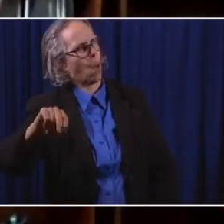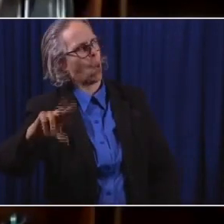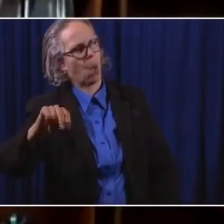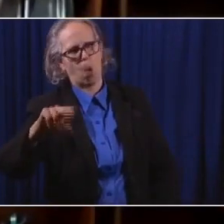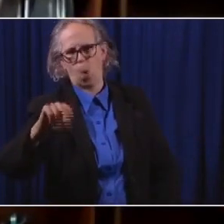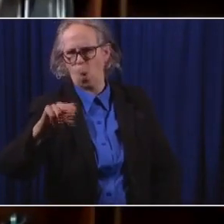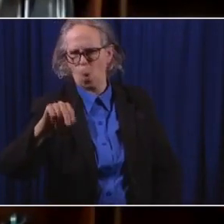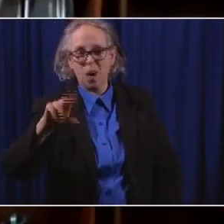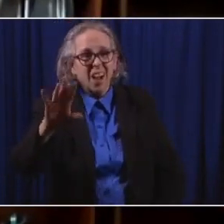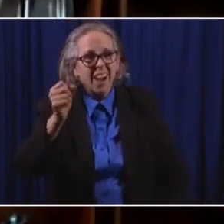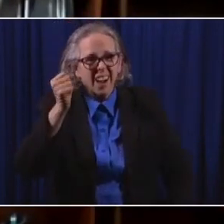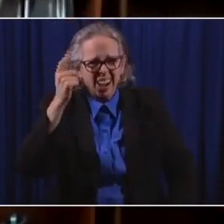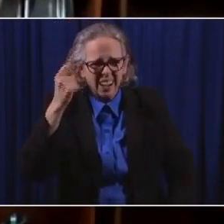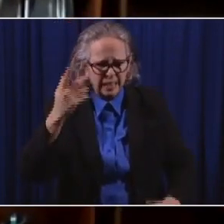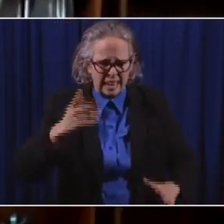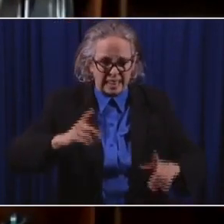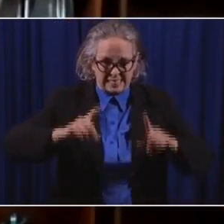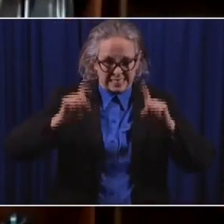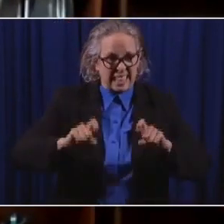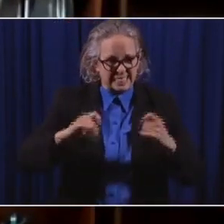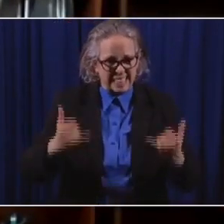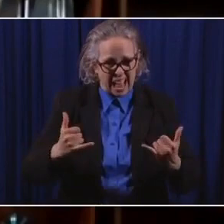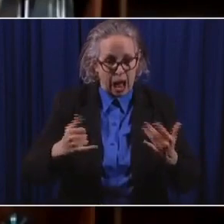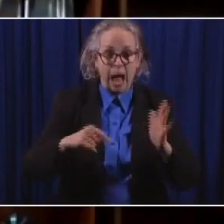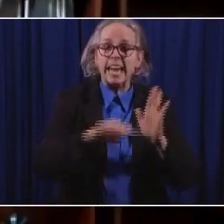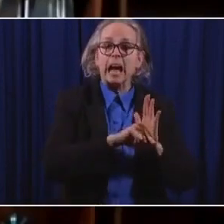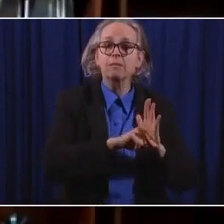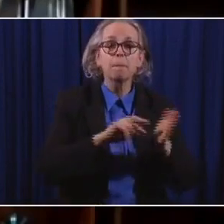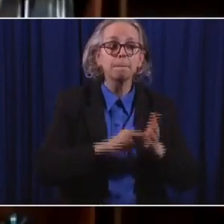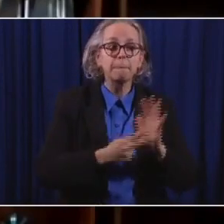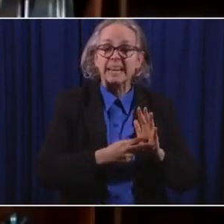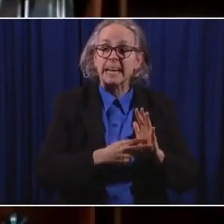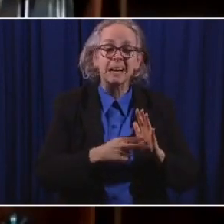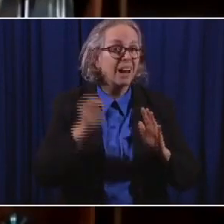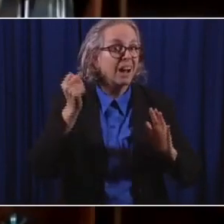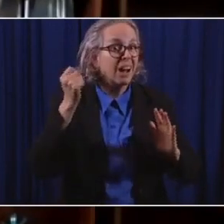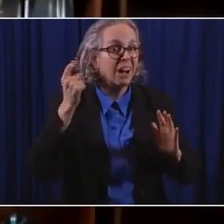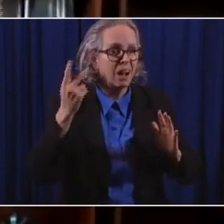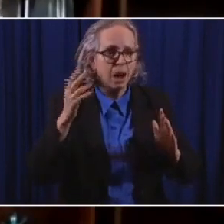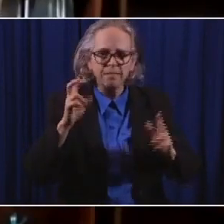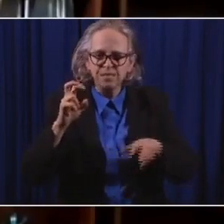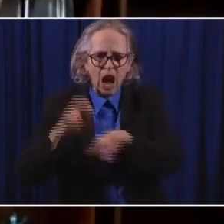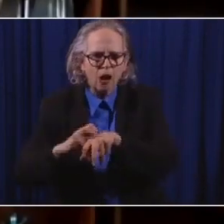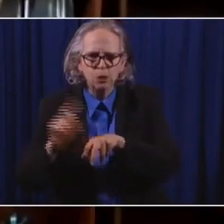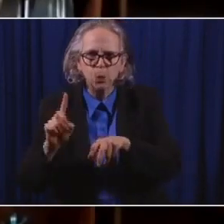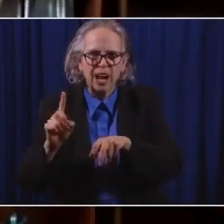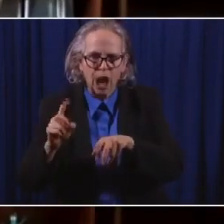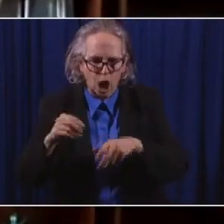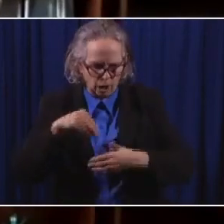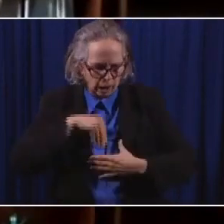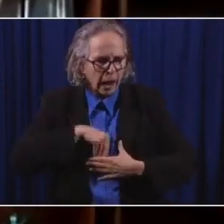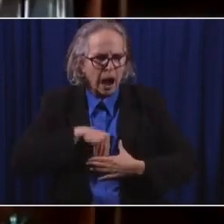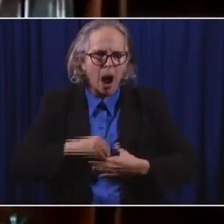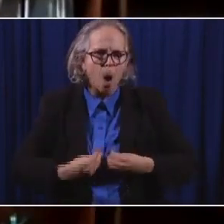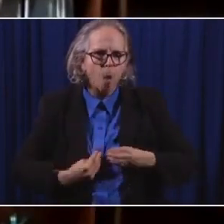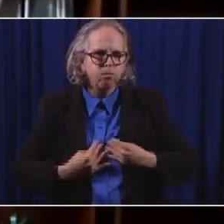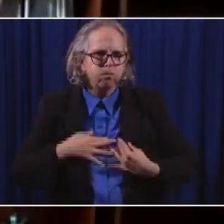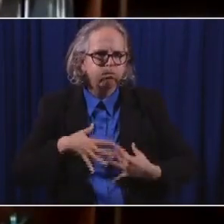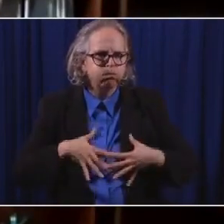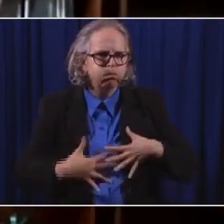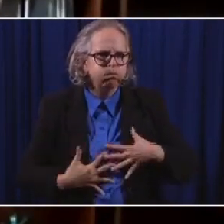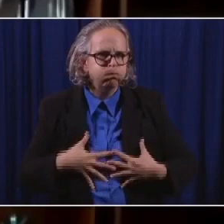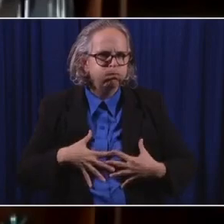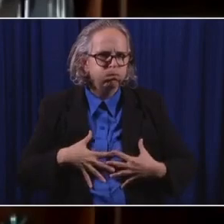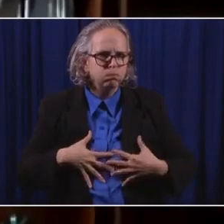be percolating the virus within me, go into somebody's bubble and inadvertently spread the virus.